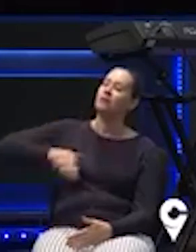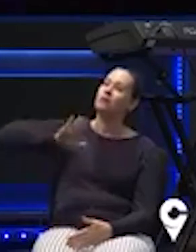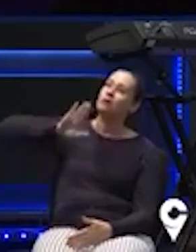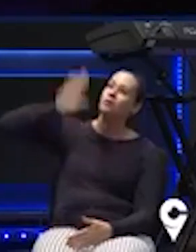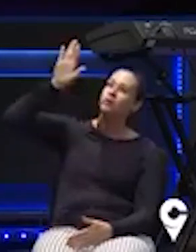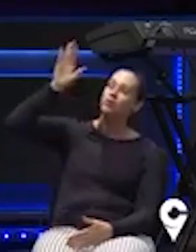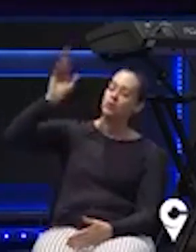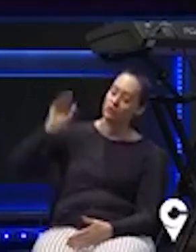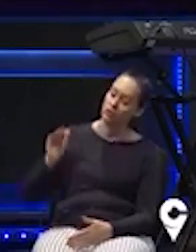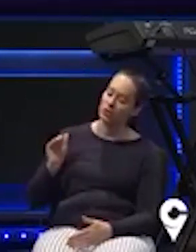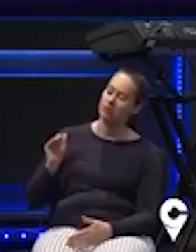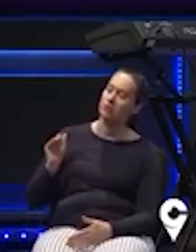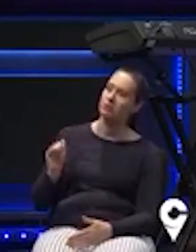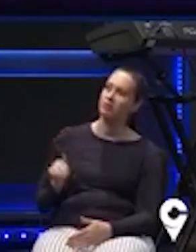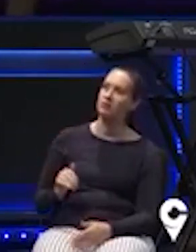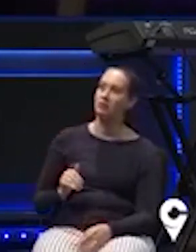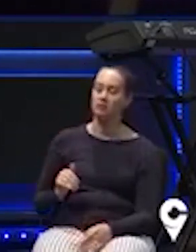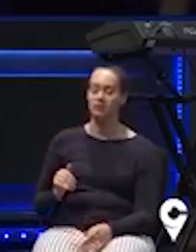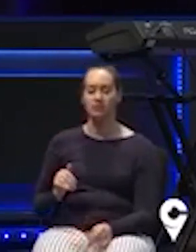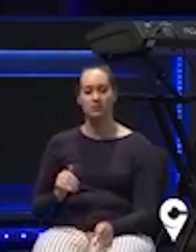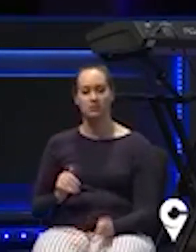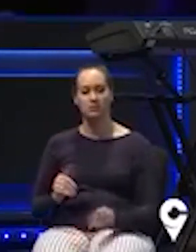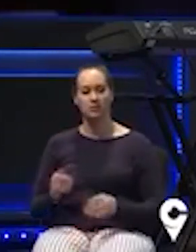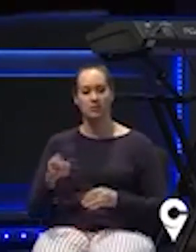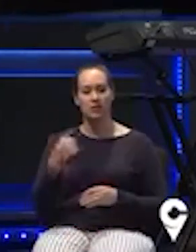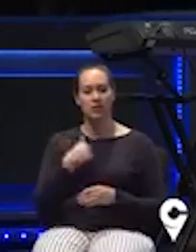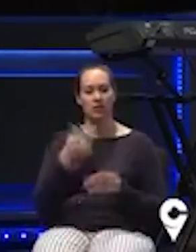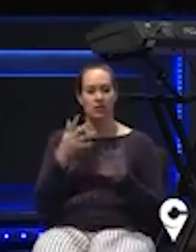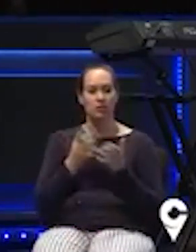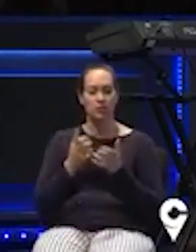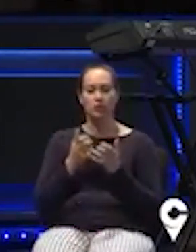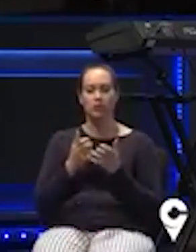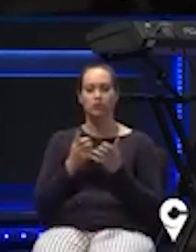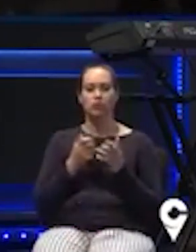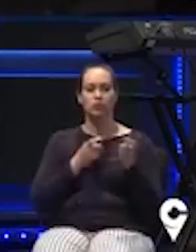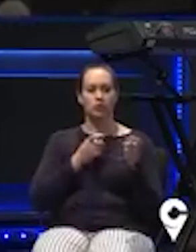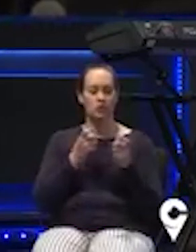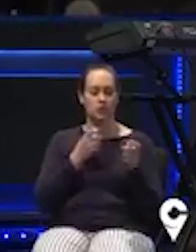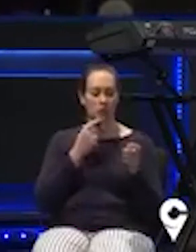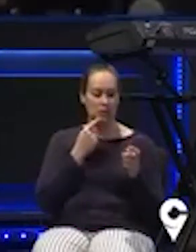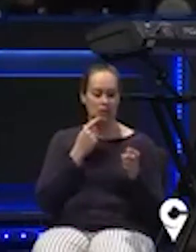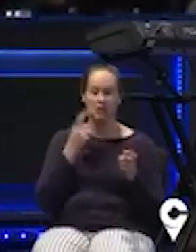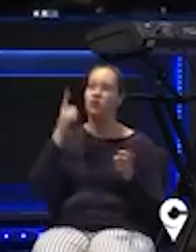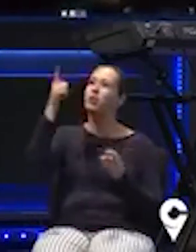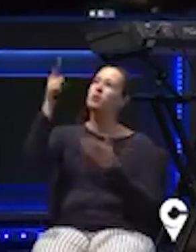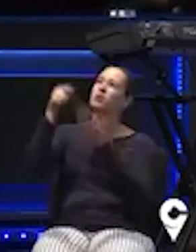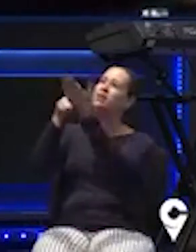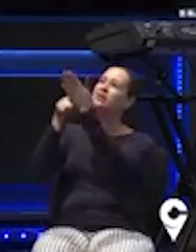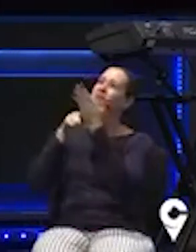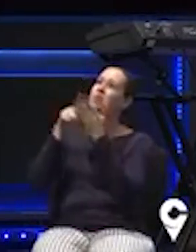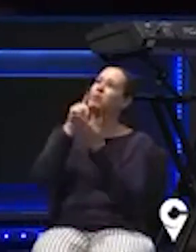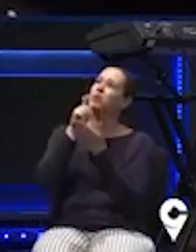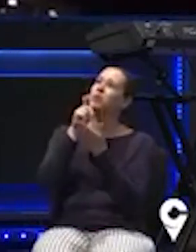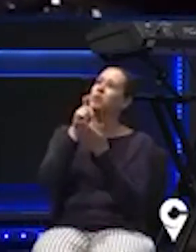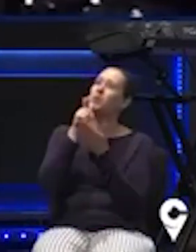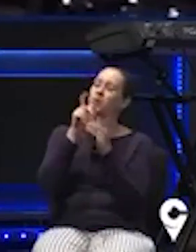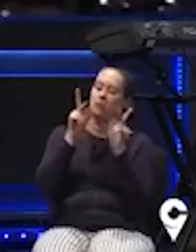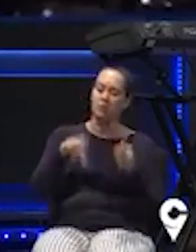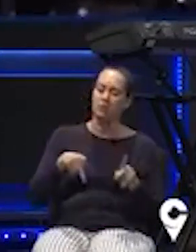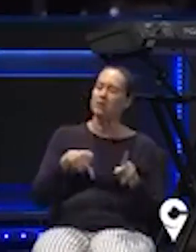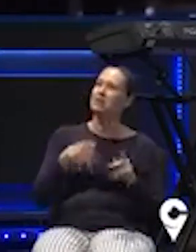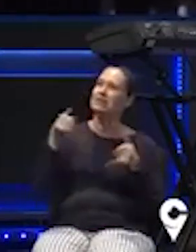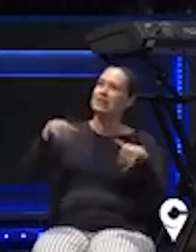who I am in Christ, Lord, direct me to one person this week. You may not show me who it is today during this prayer time. I